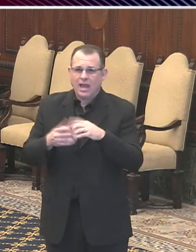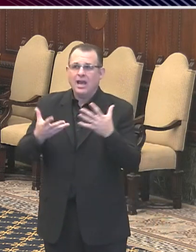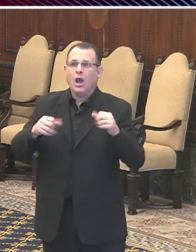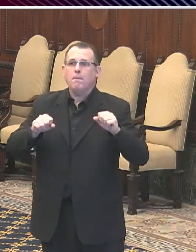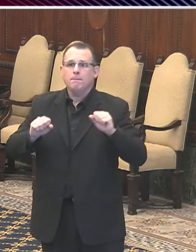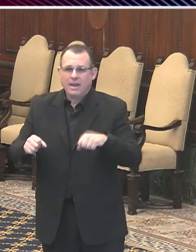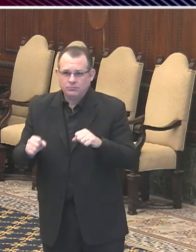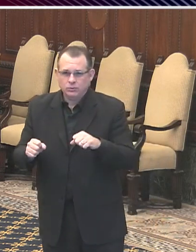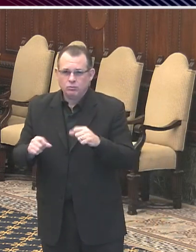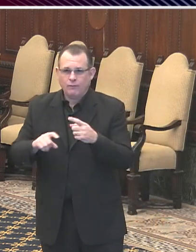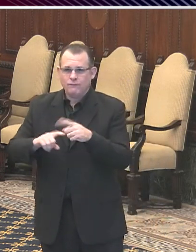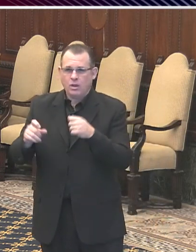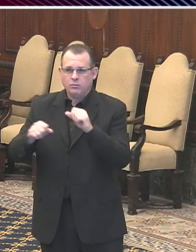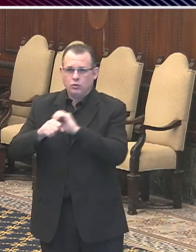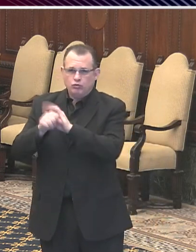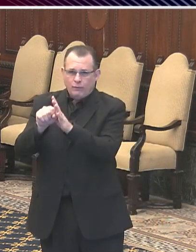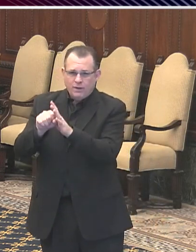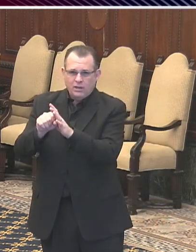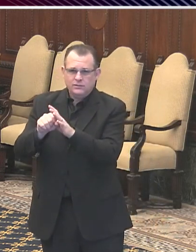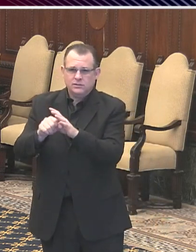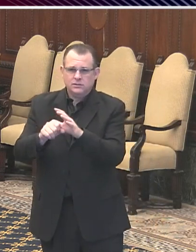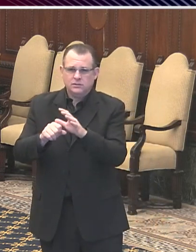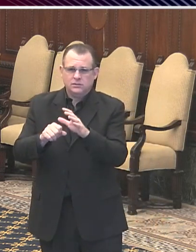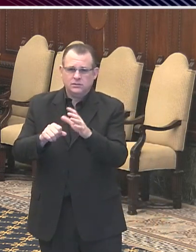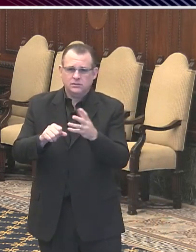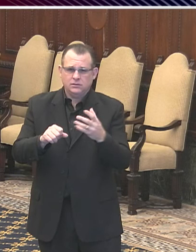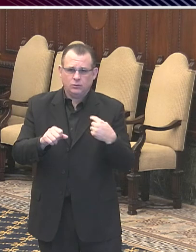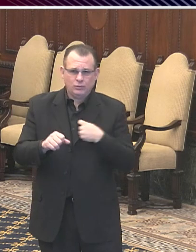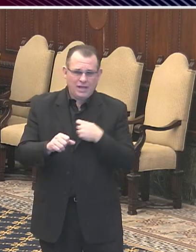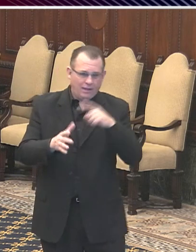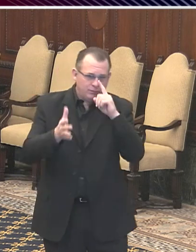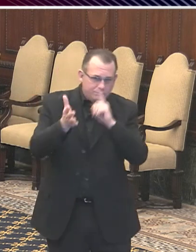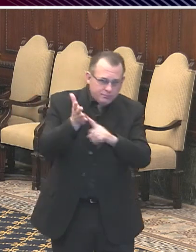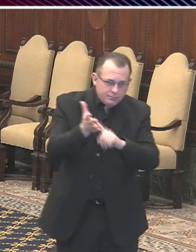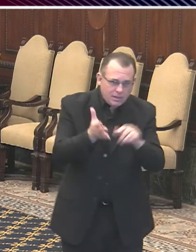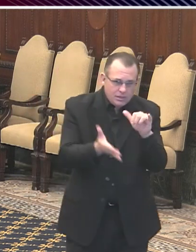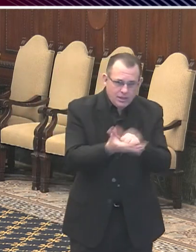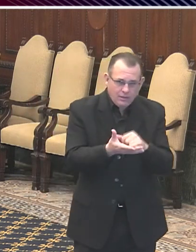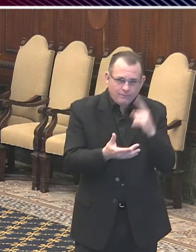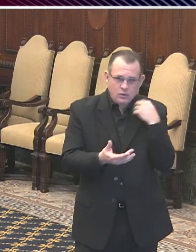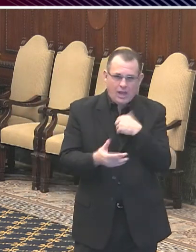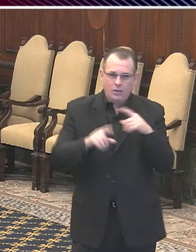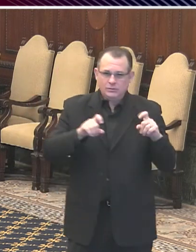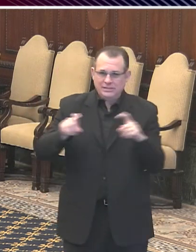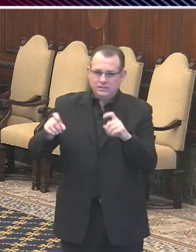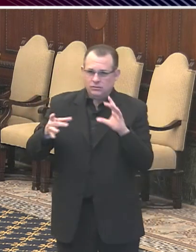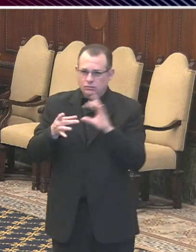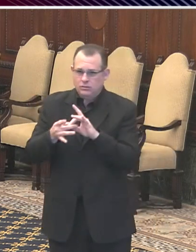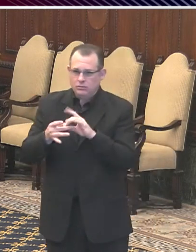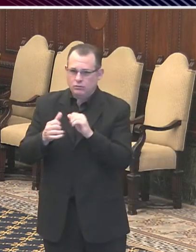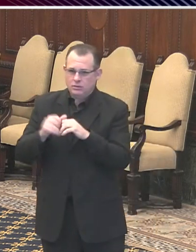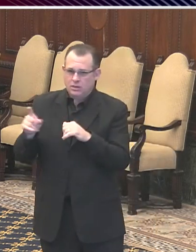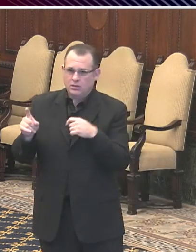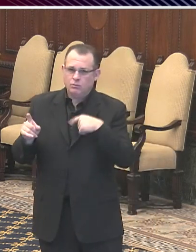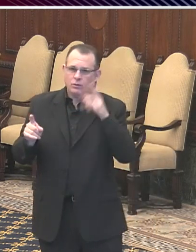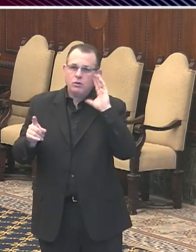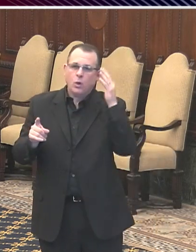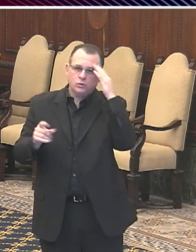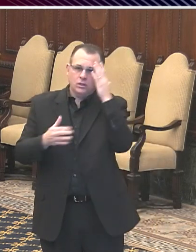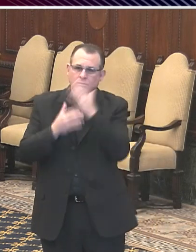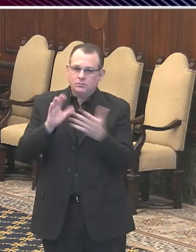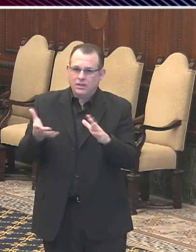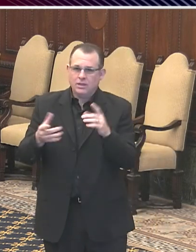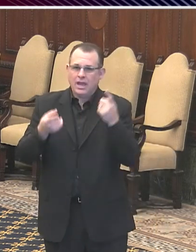specific number. Many of those will prove no longer to be coronavirus deaths when we have all the information. And we are aware of some of the deaths that occurred at